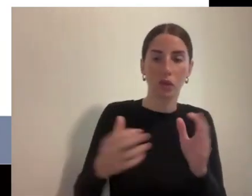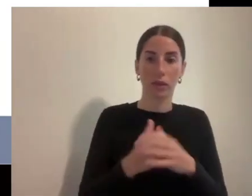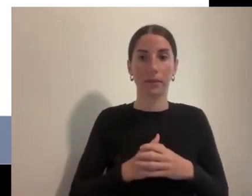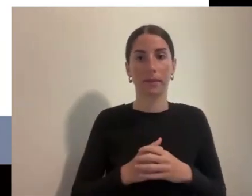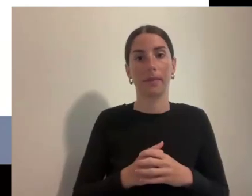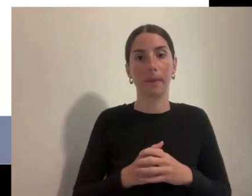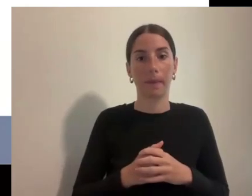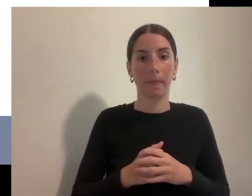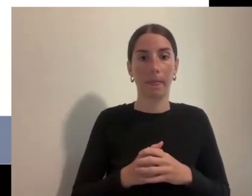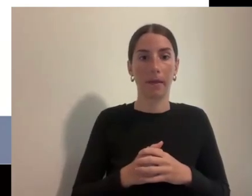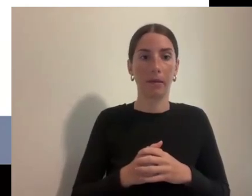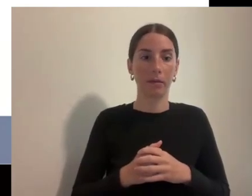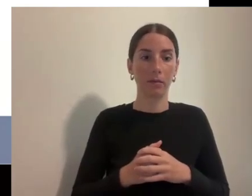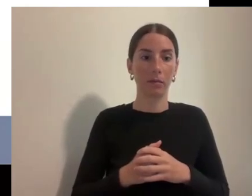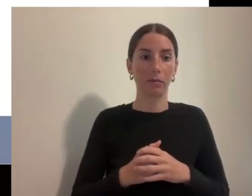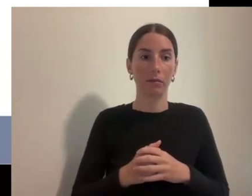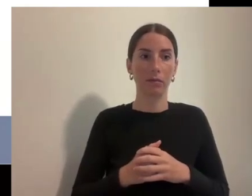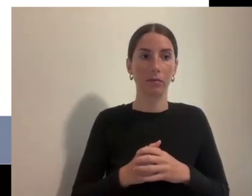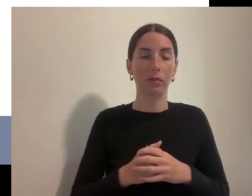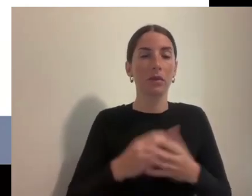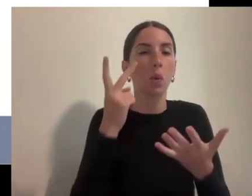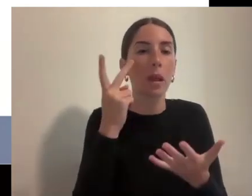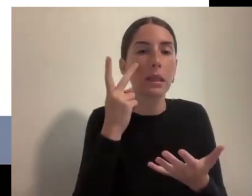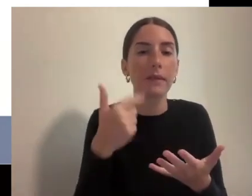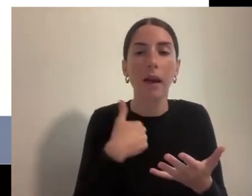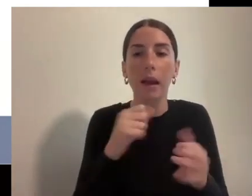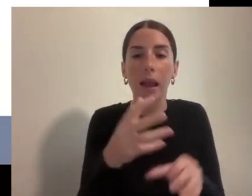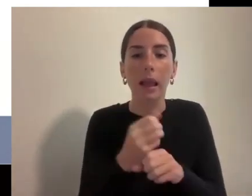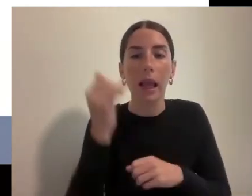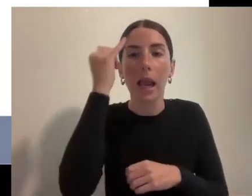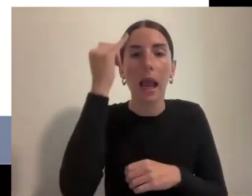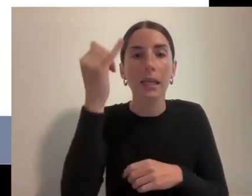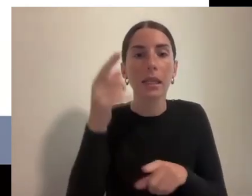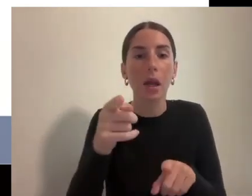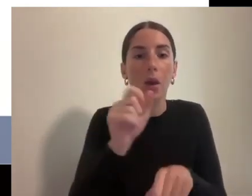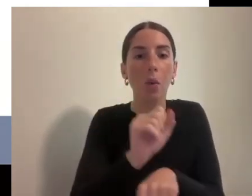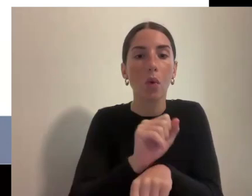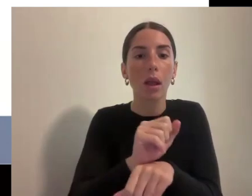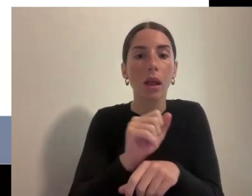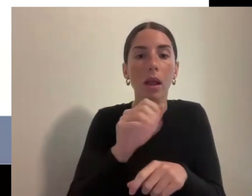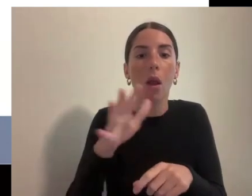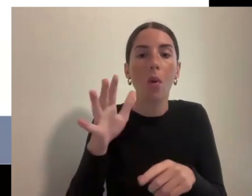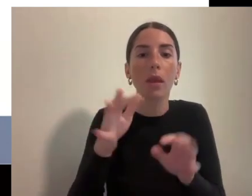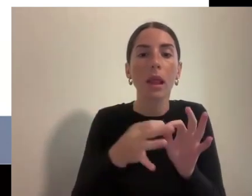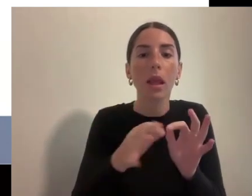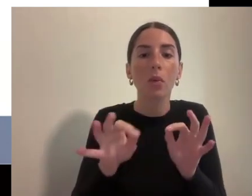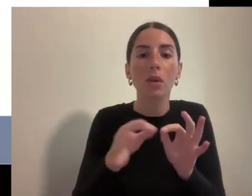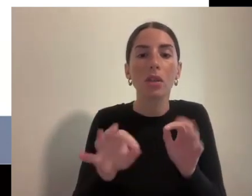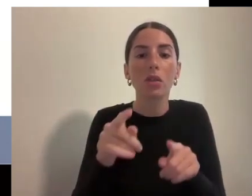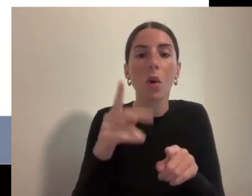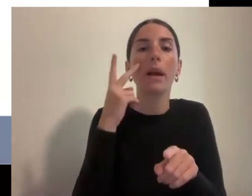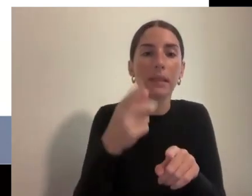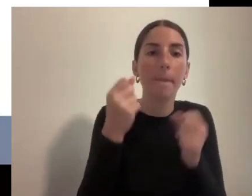So let me see if I can get an idea working languages are. And while I'm looking at